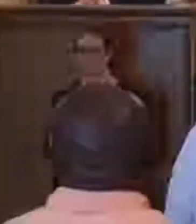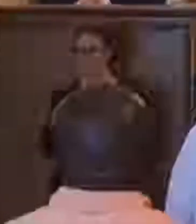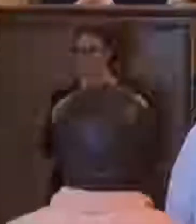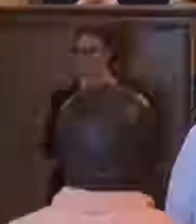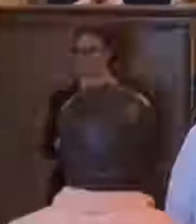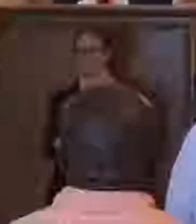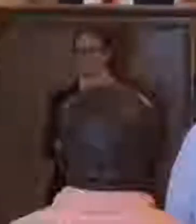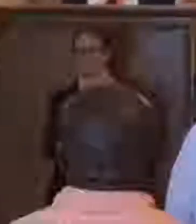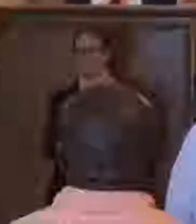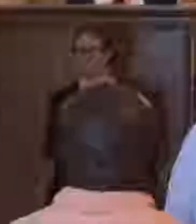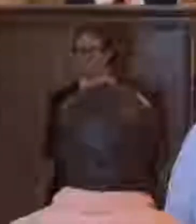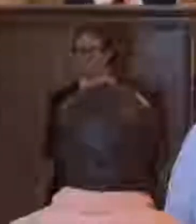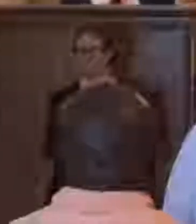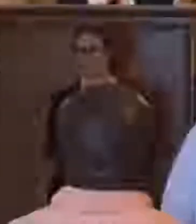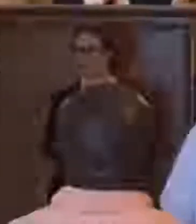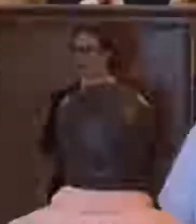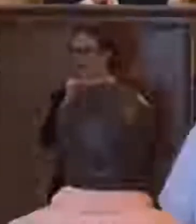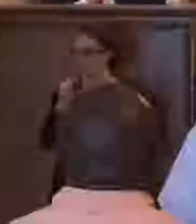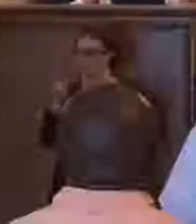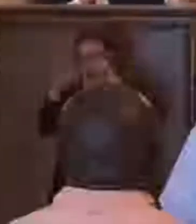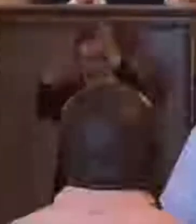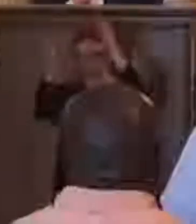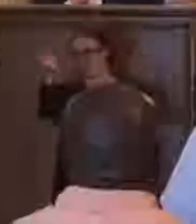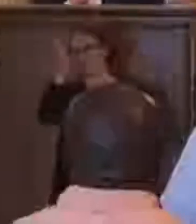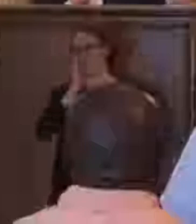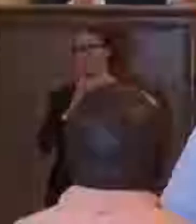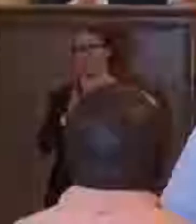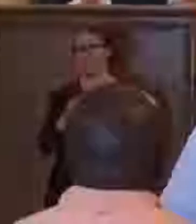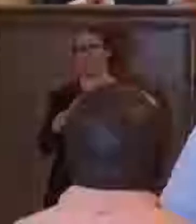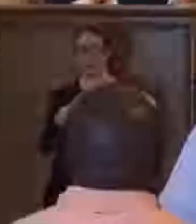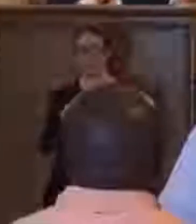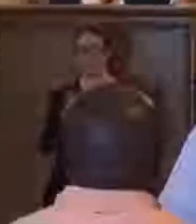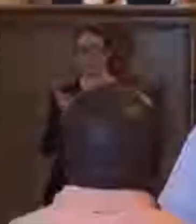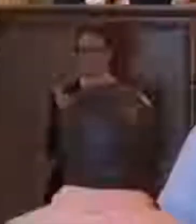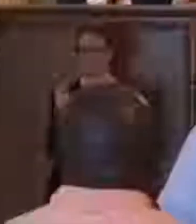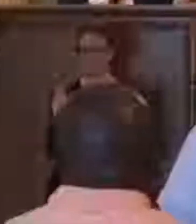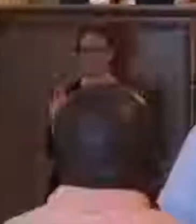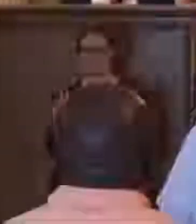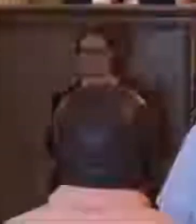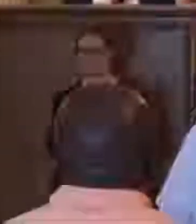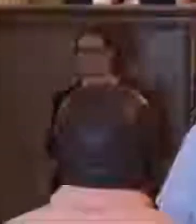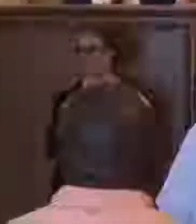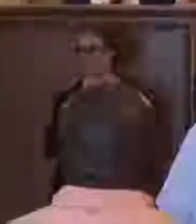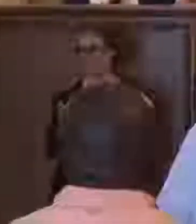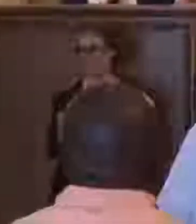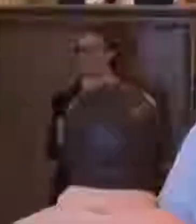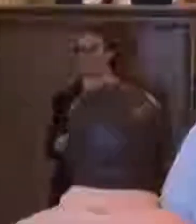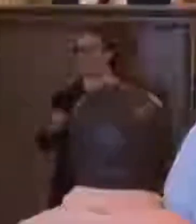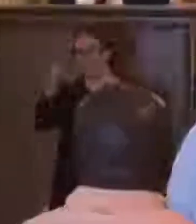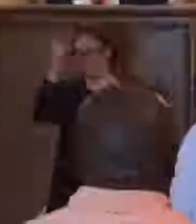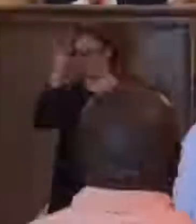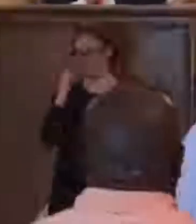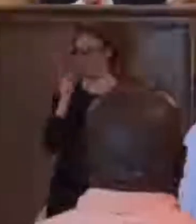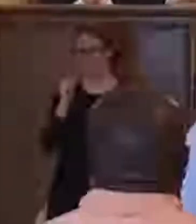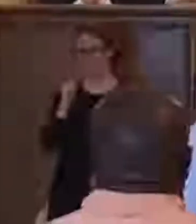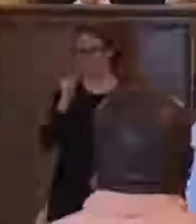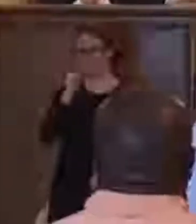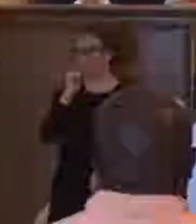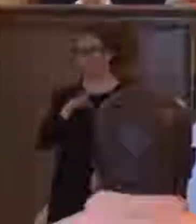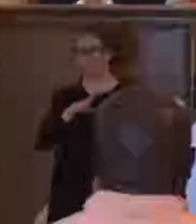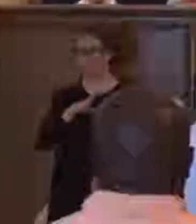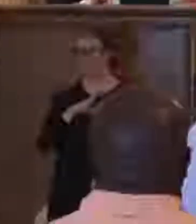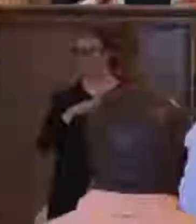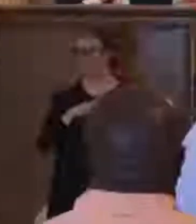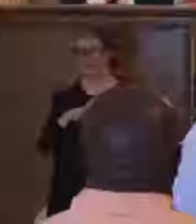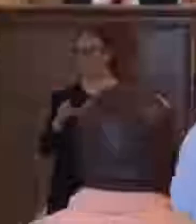himself, though I fear not God, nor regard man, yet because this widow